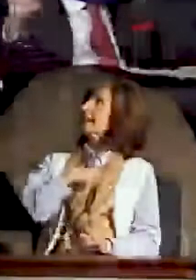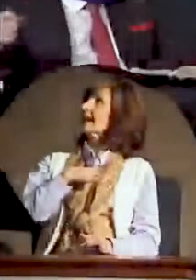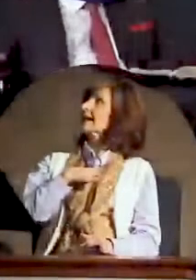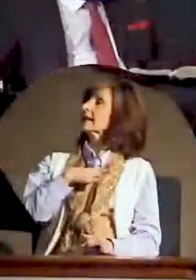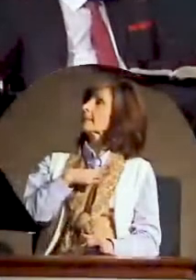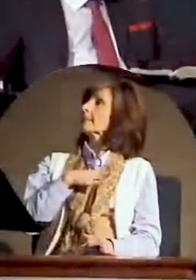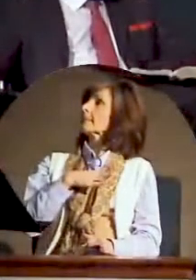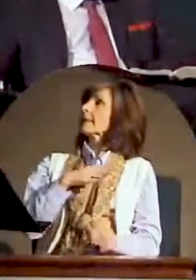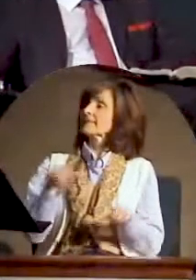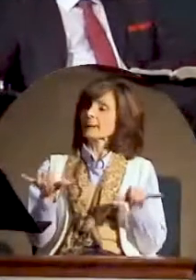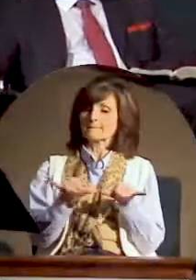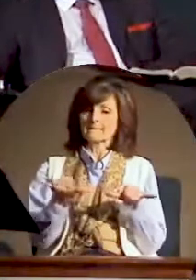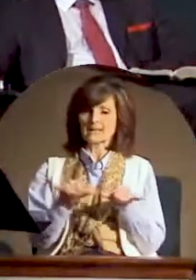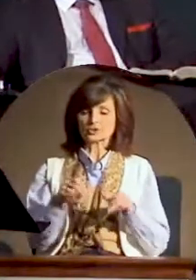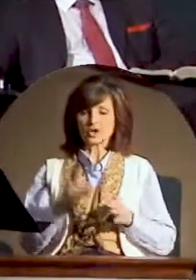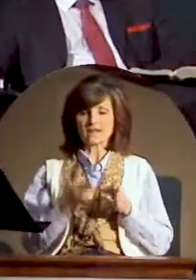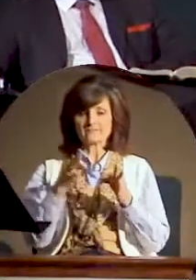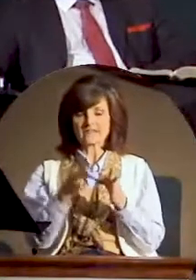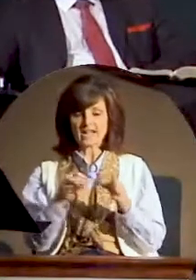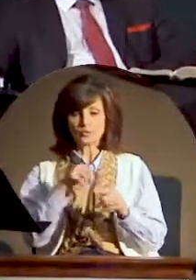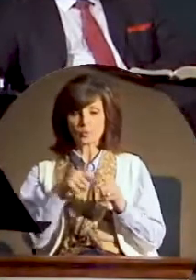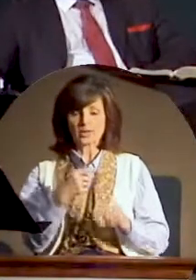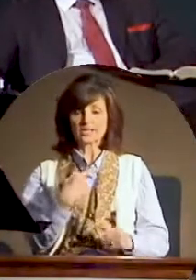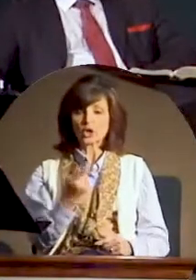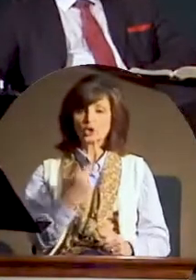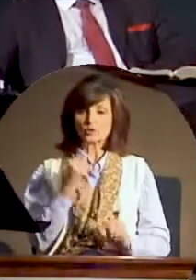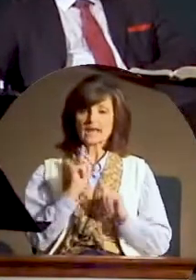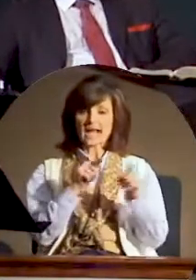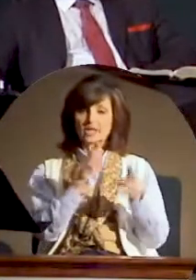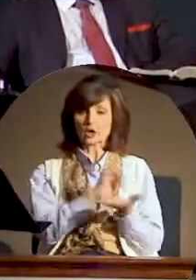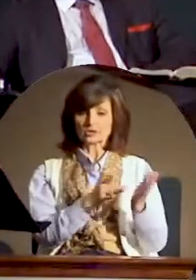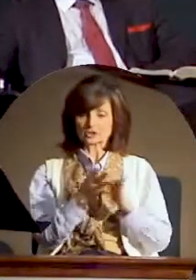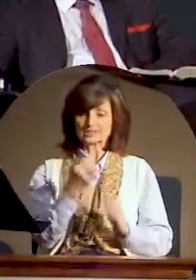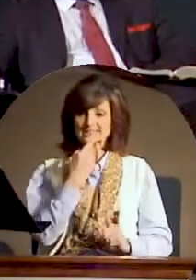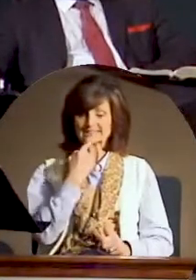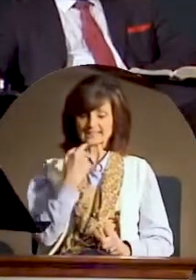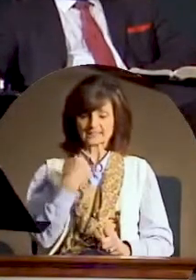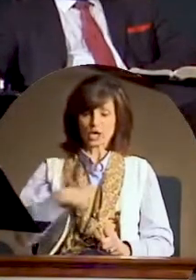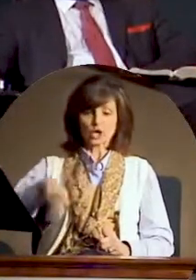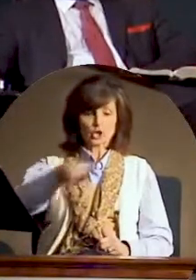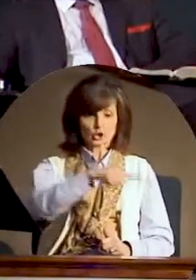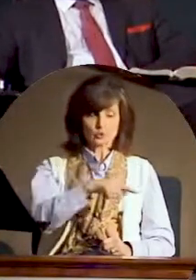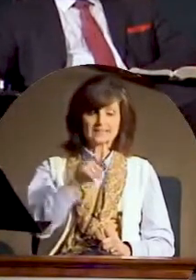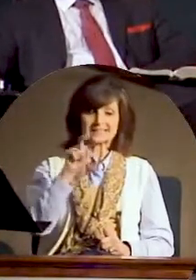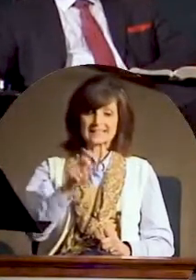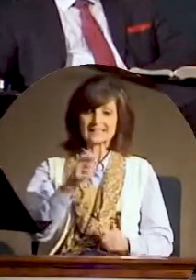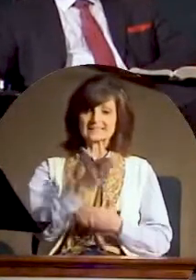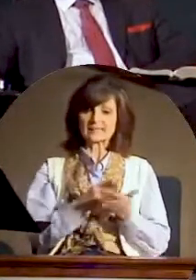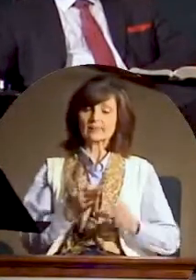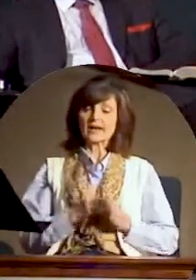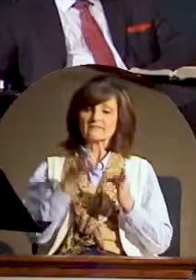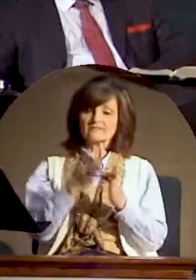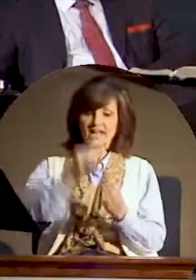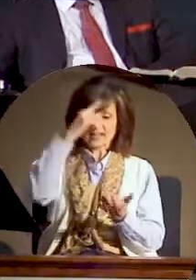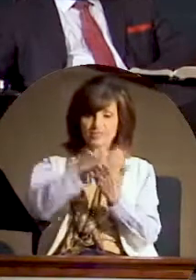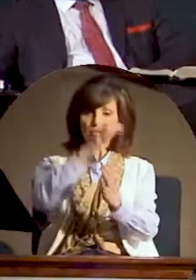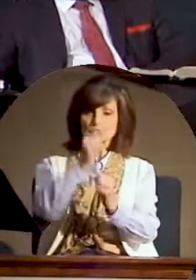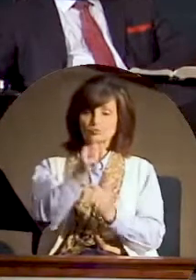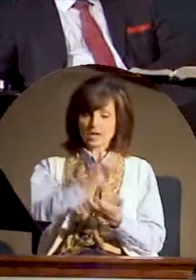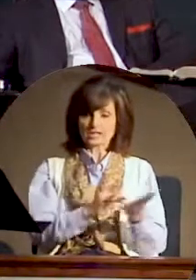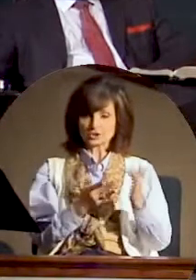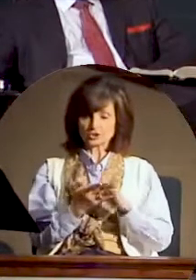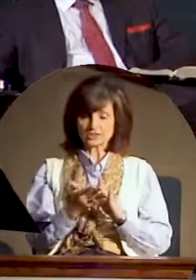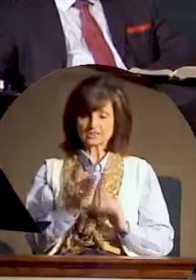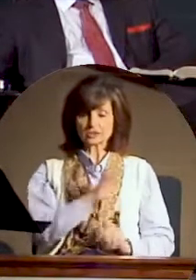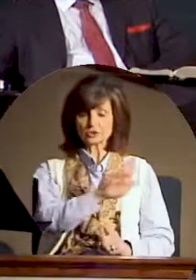Can I tell you something? When you and I come to Jesus, God said, okay, you're going to need some faith to trust Him. So here's your faith to put your trust, your confidence,